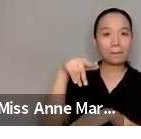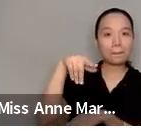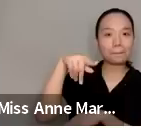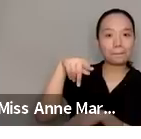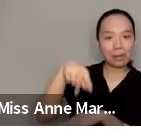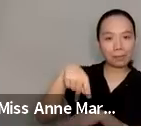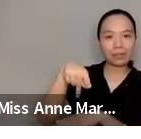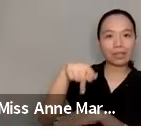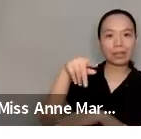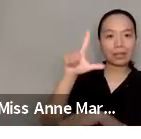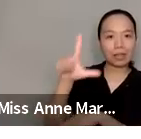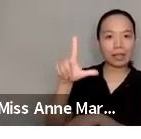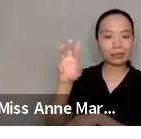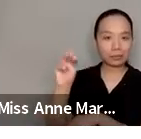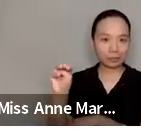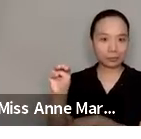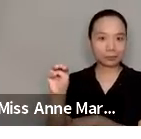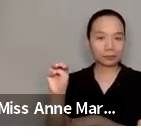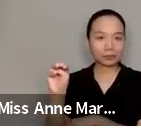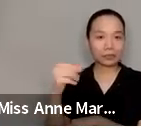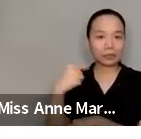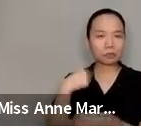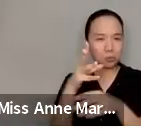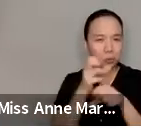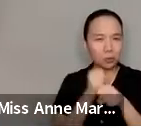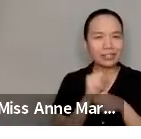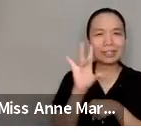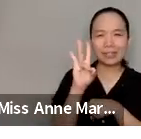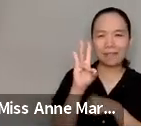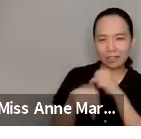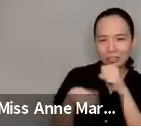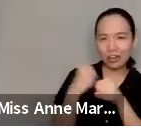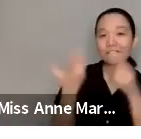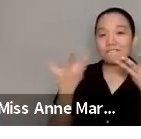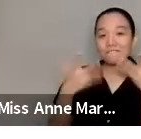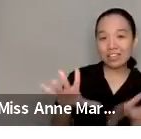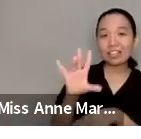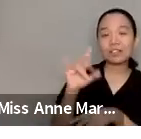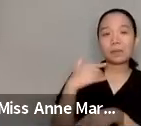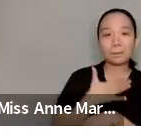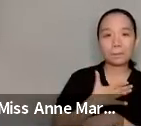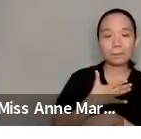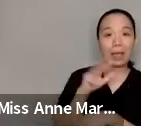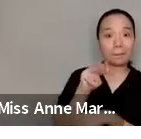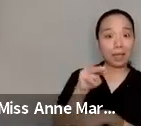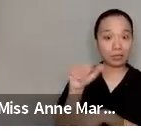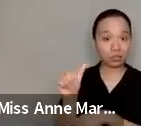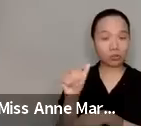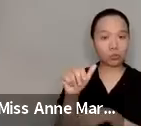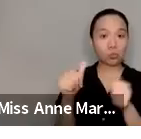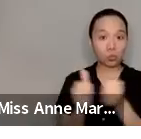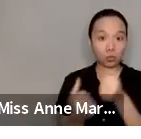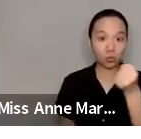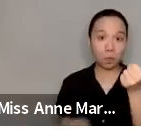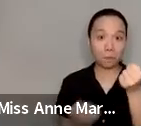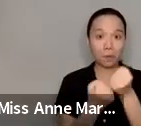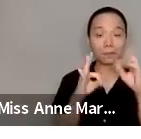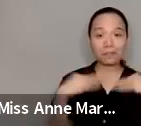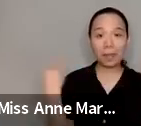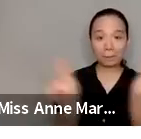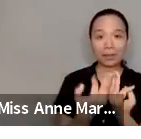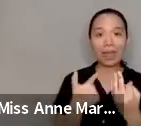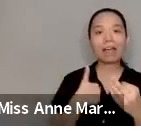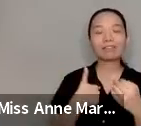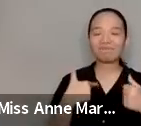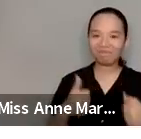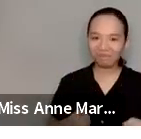Maynila. It took me almost 7 years to finish my master's degree. But with the support of my family, I